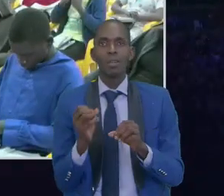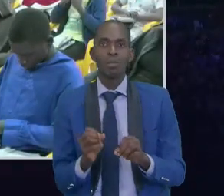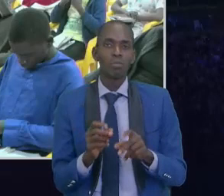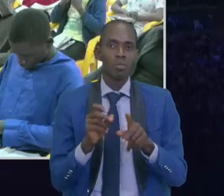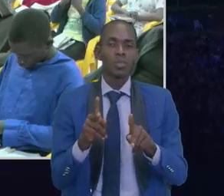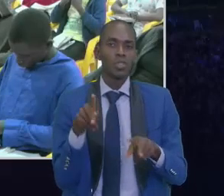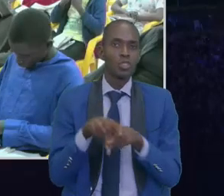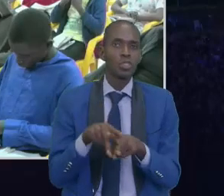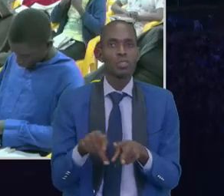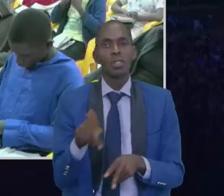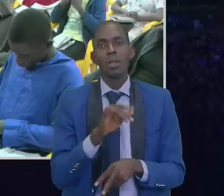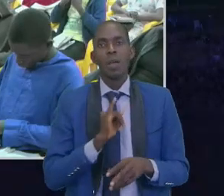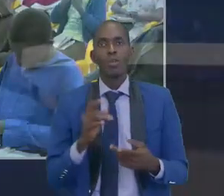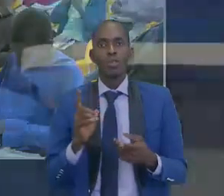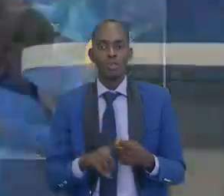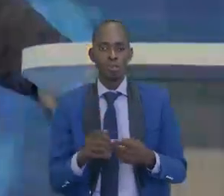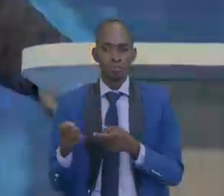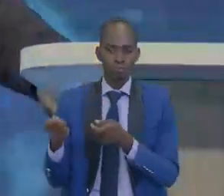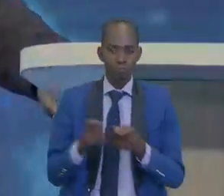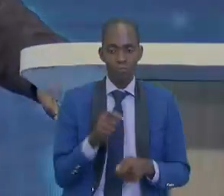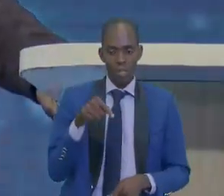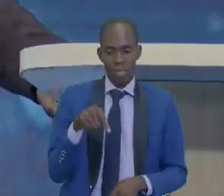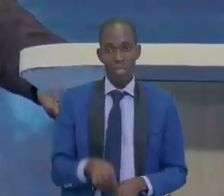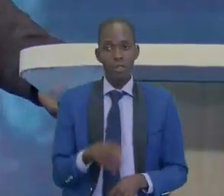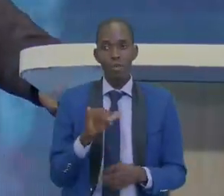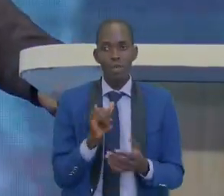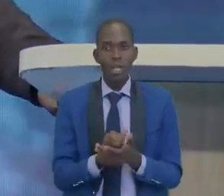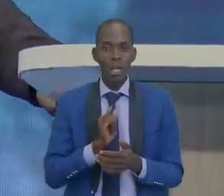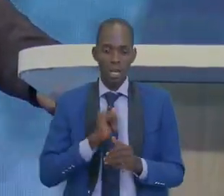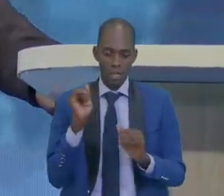I want to pull them down so that I can be up.